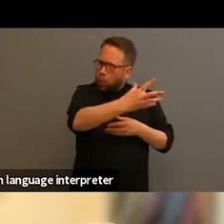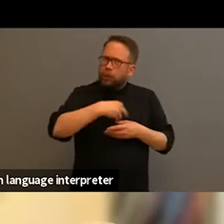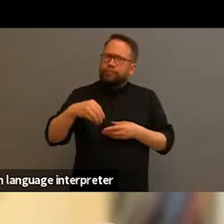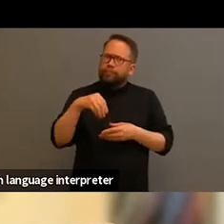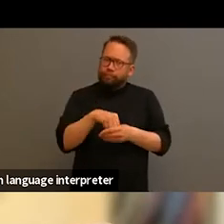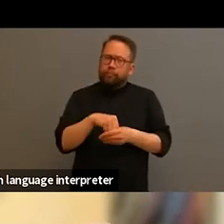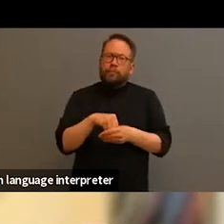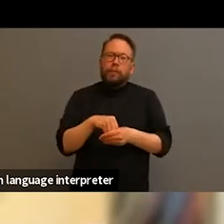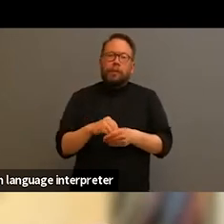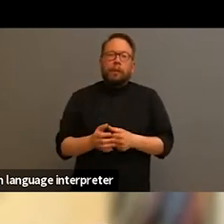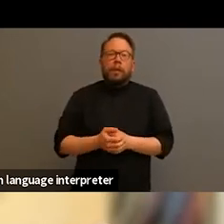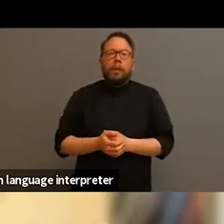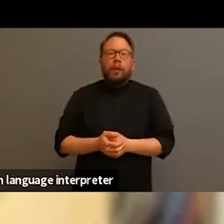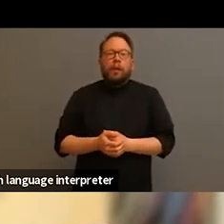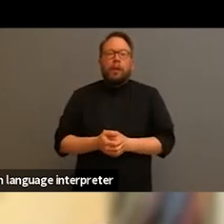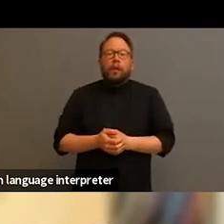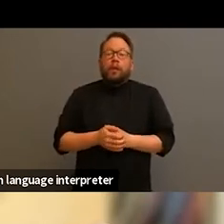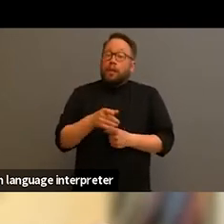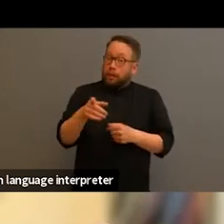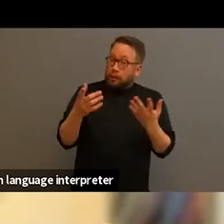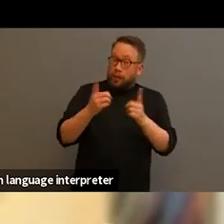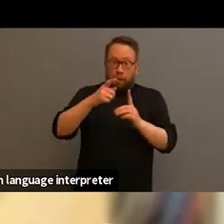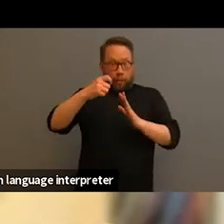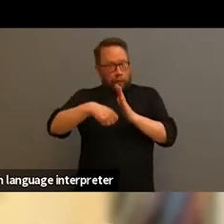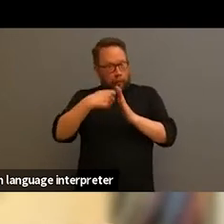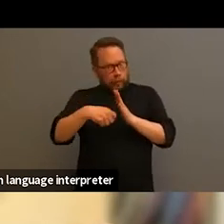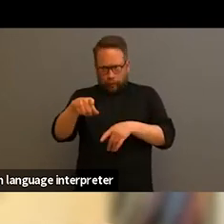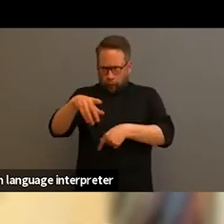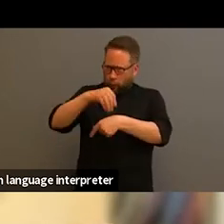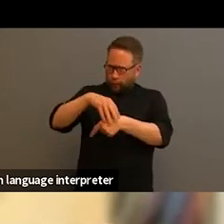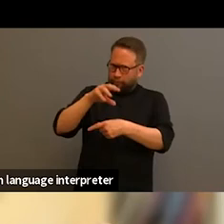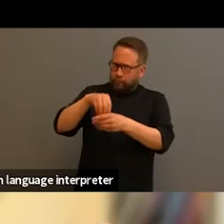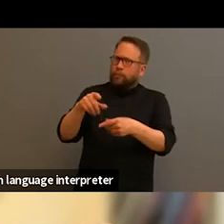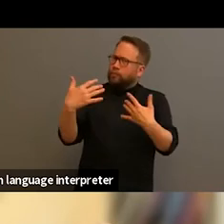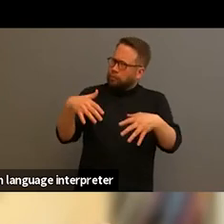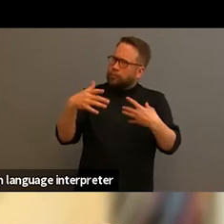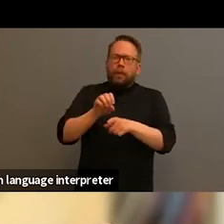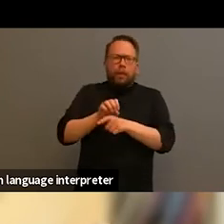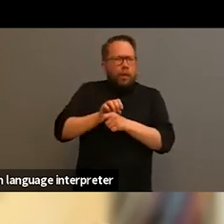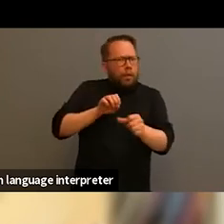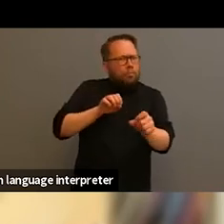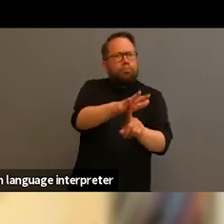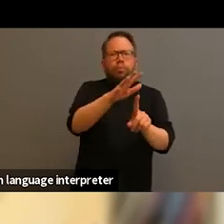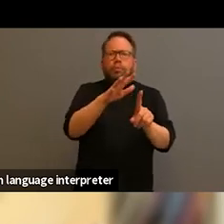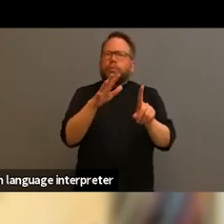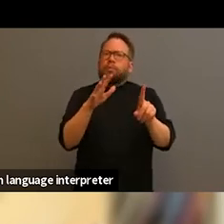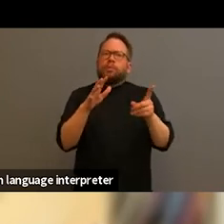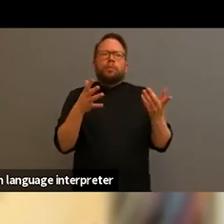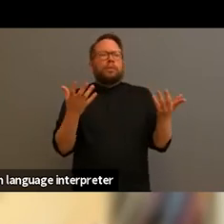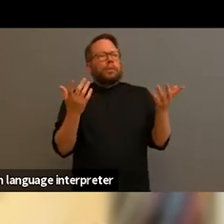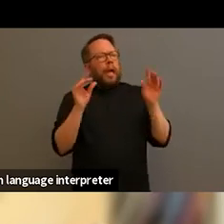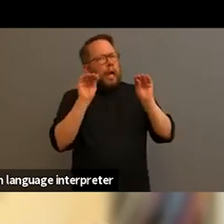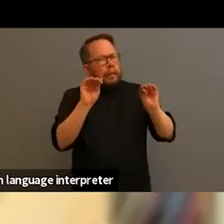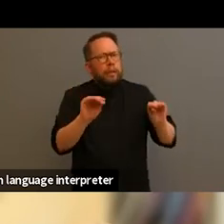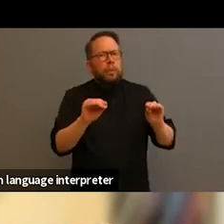you've with your project in the Swedish context had made a big difference in highlighting and educating different actors on the need